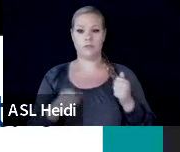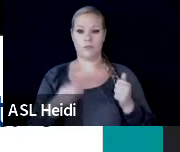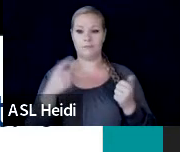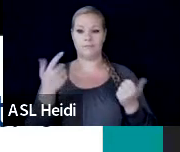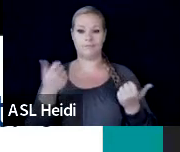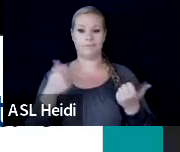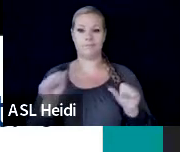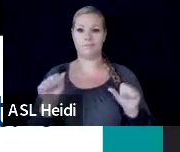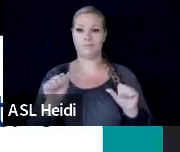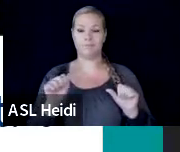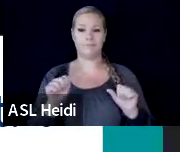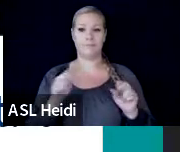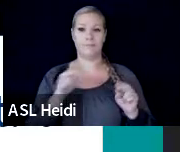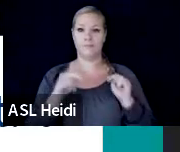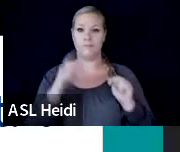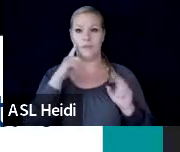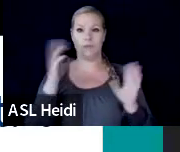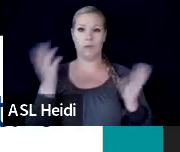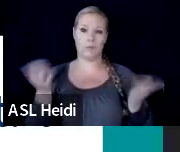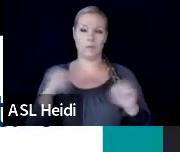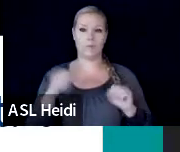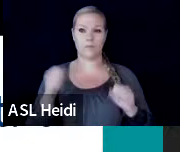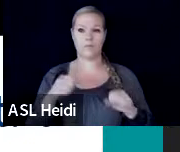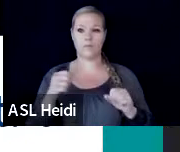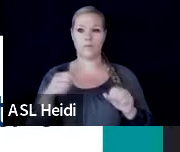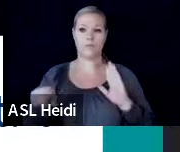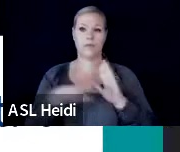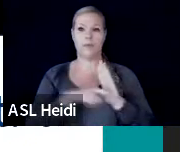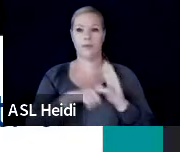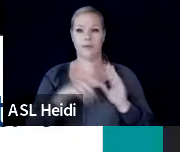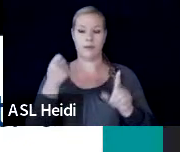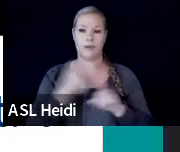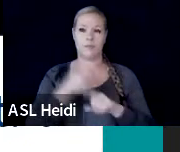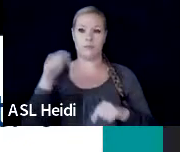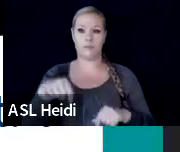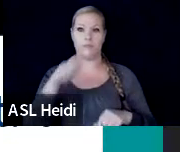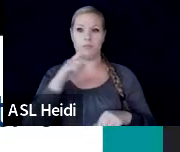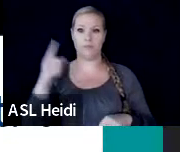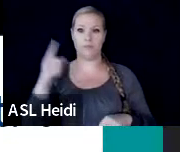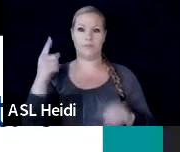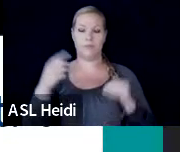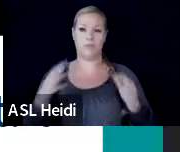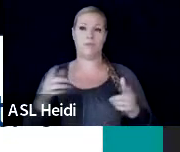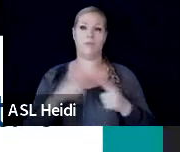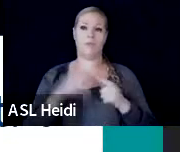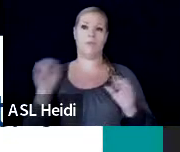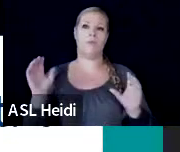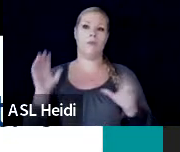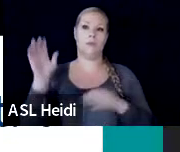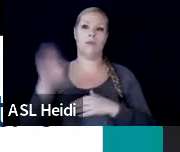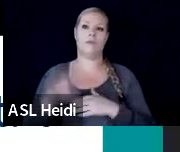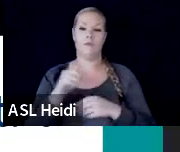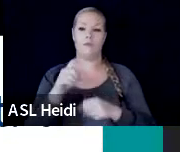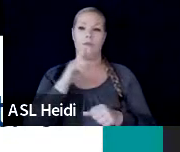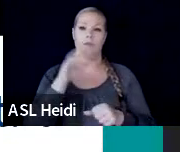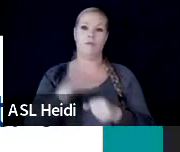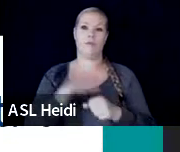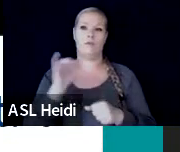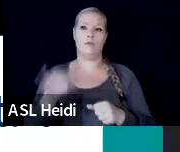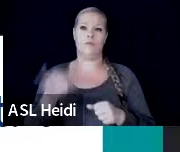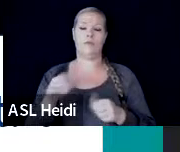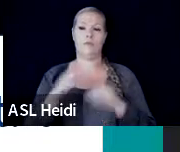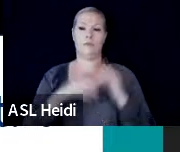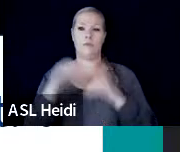impacts. This is really a way to invest and ensure that the besides just the construction of the